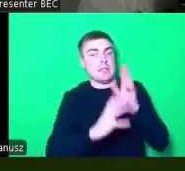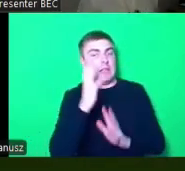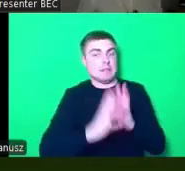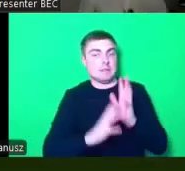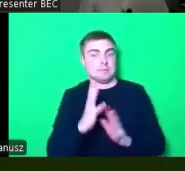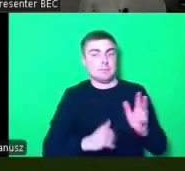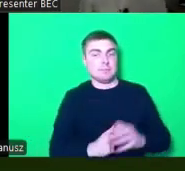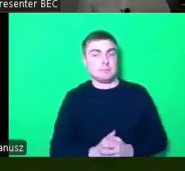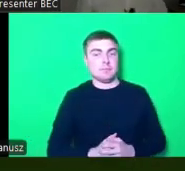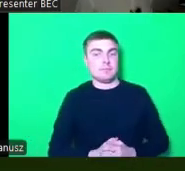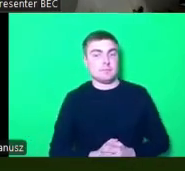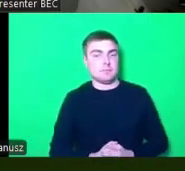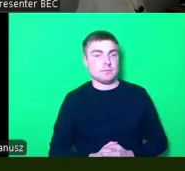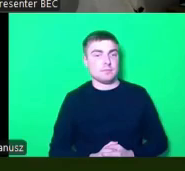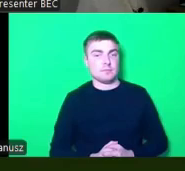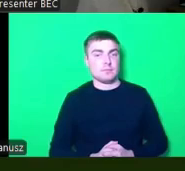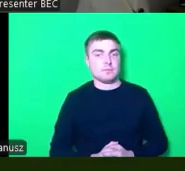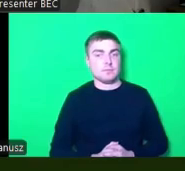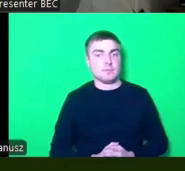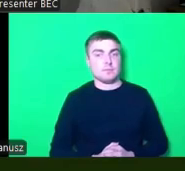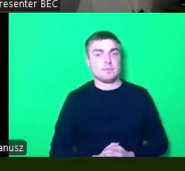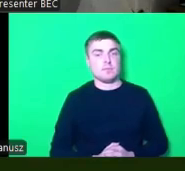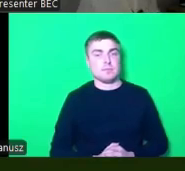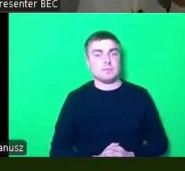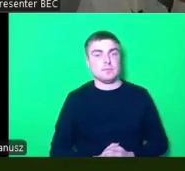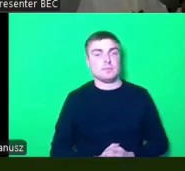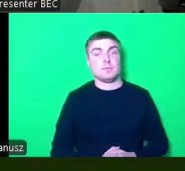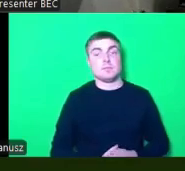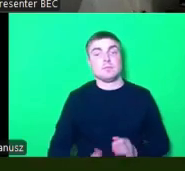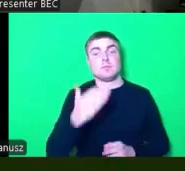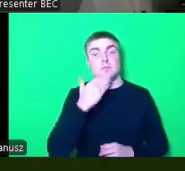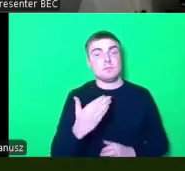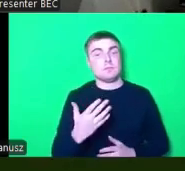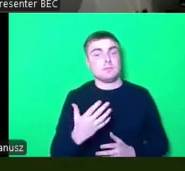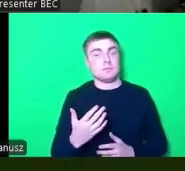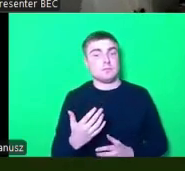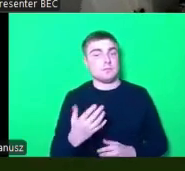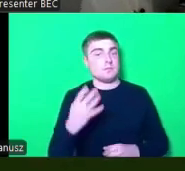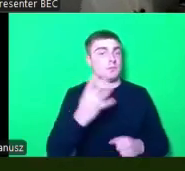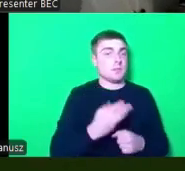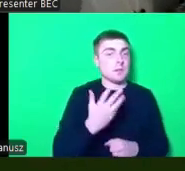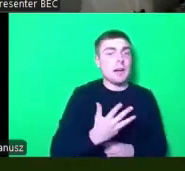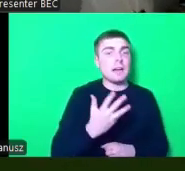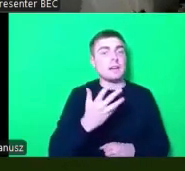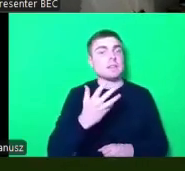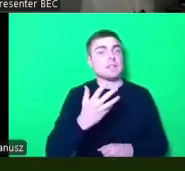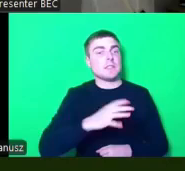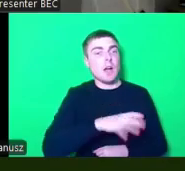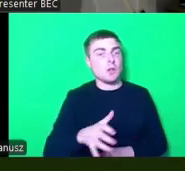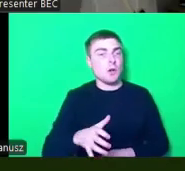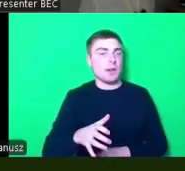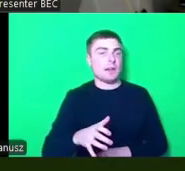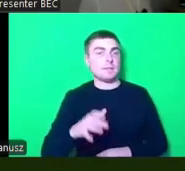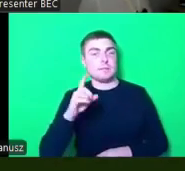species and some stands which have more than 20 species in just one stand. It gives a completely different